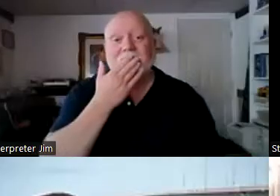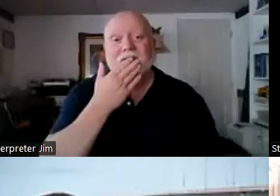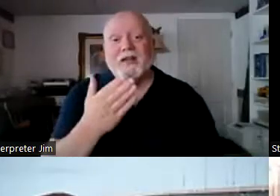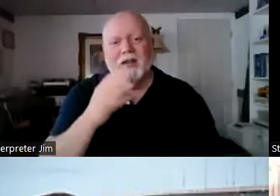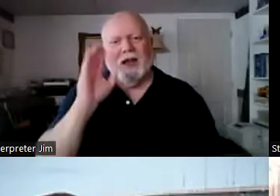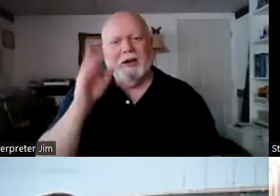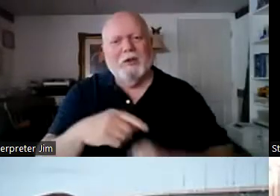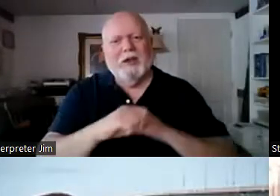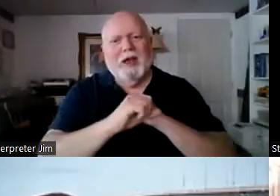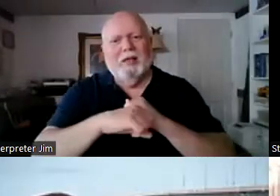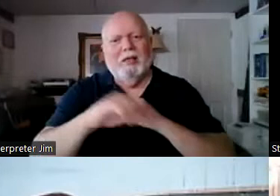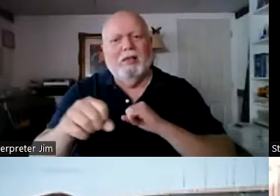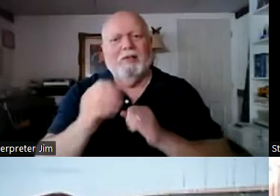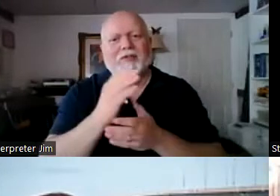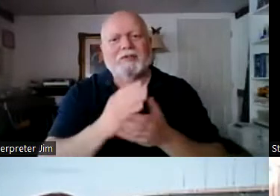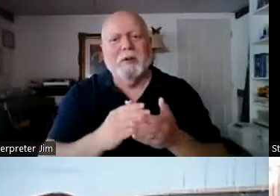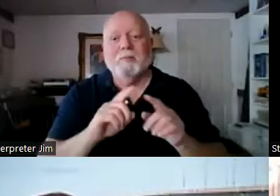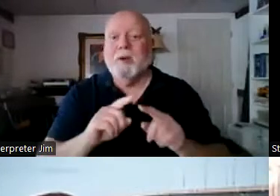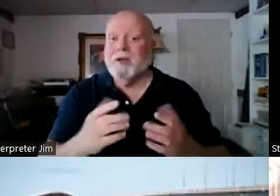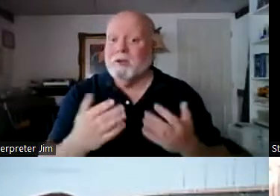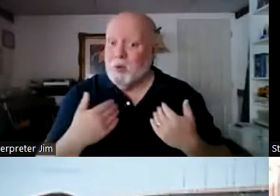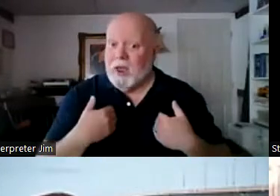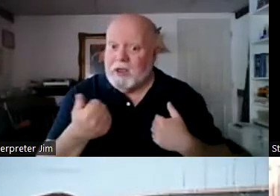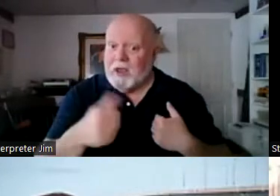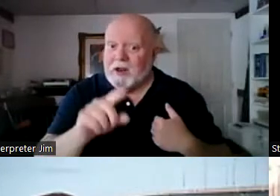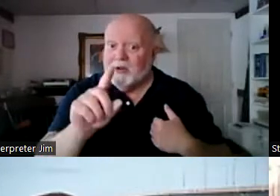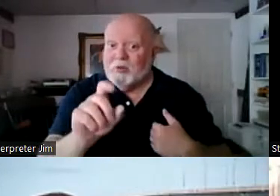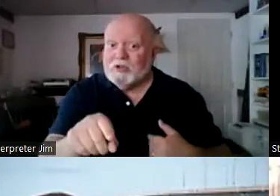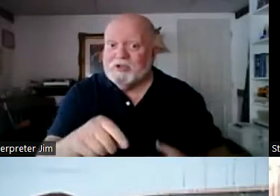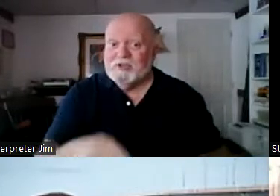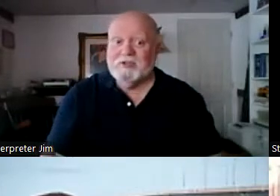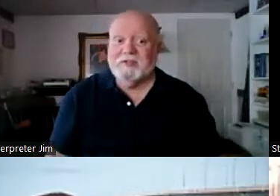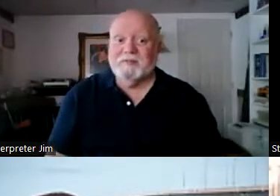long. Any questions?